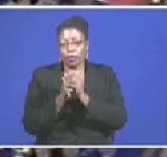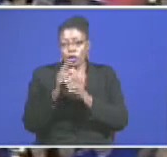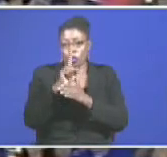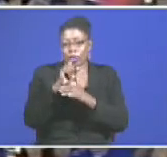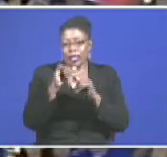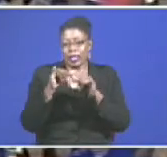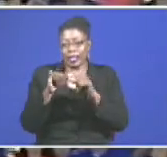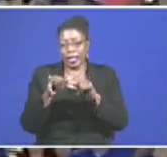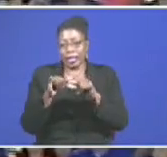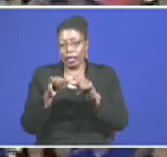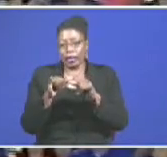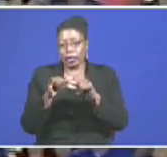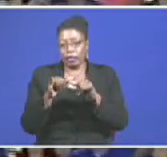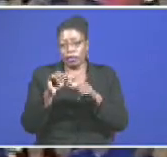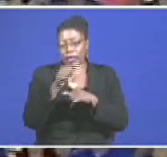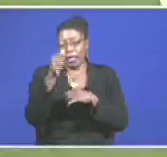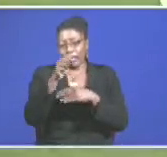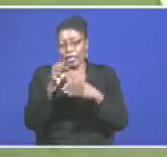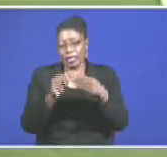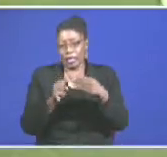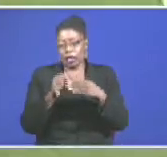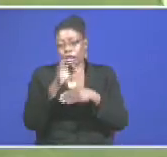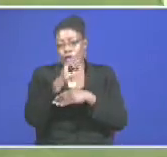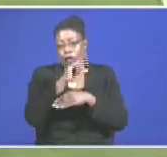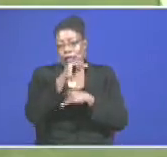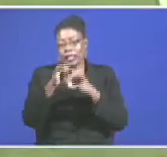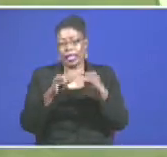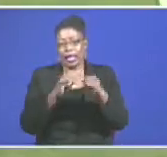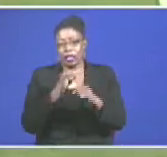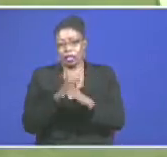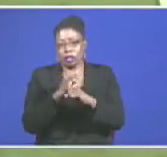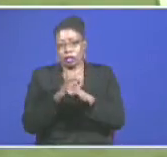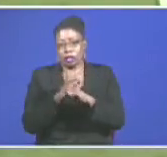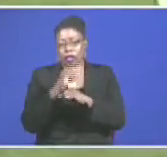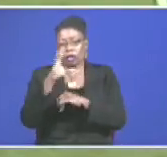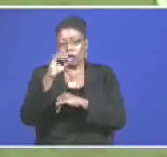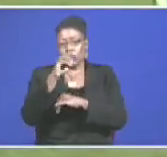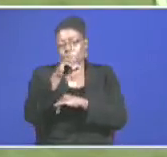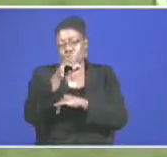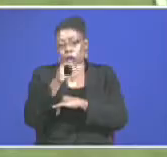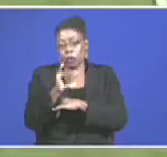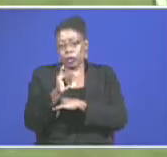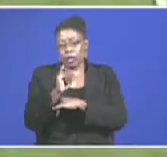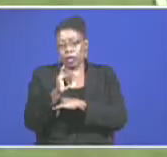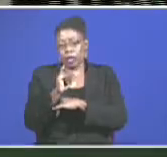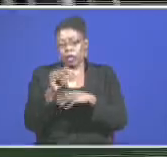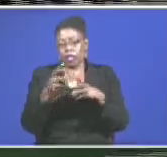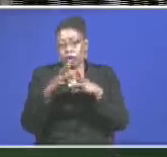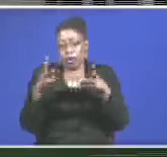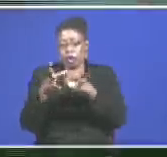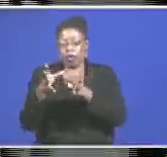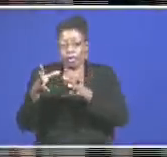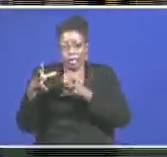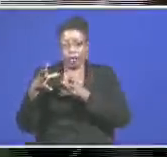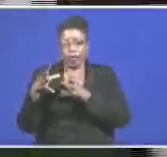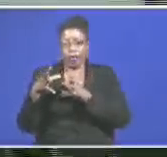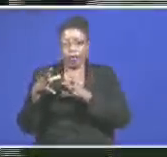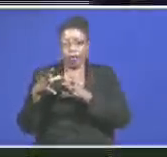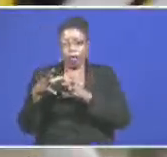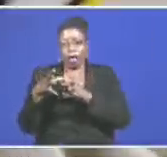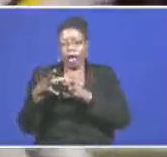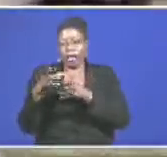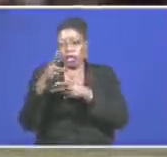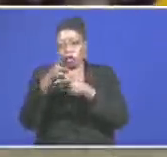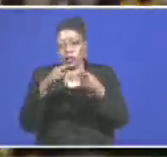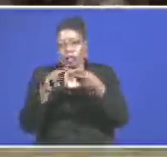play another season with Florida International. Cody Thompson is a wide receiver for Toledo, where he is ranked number 2